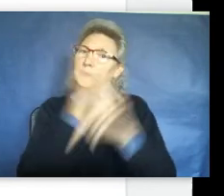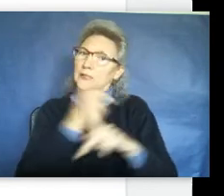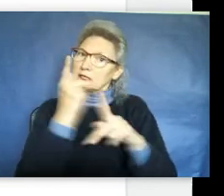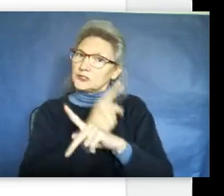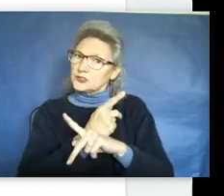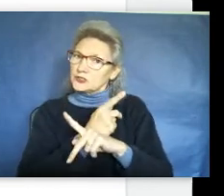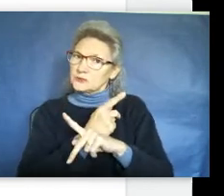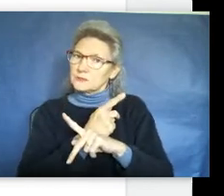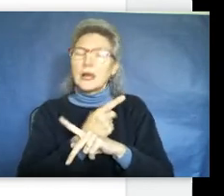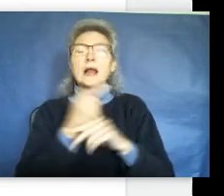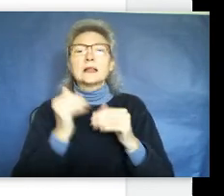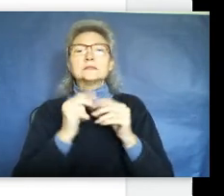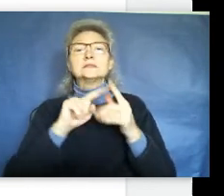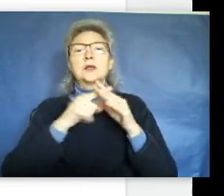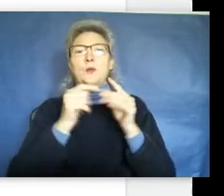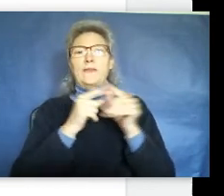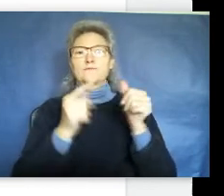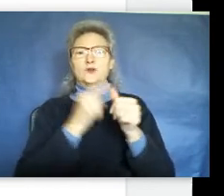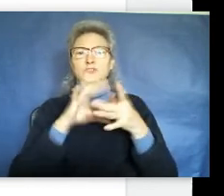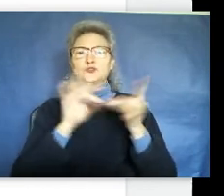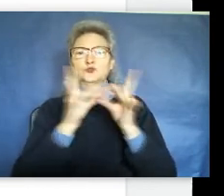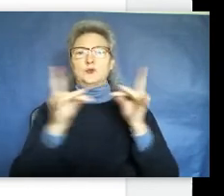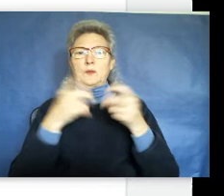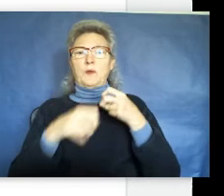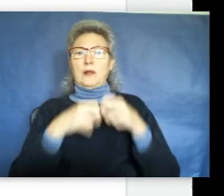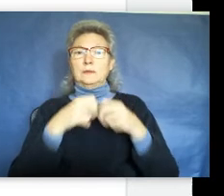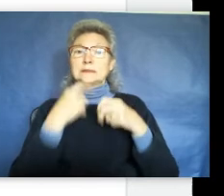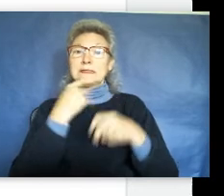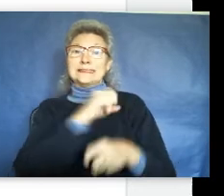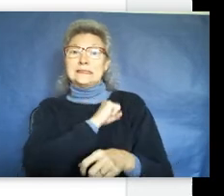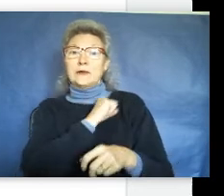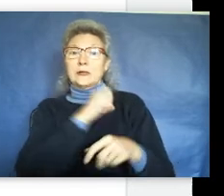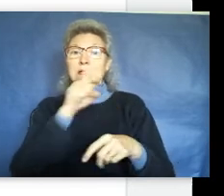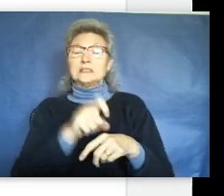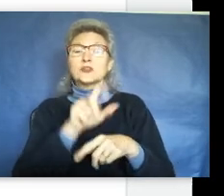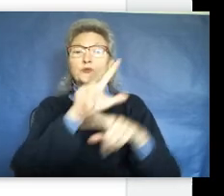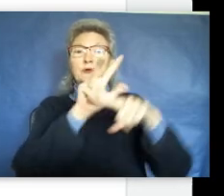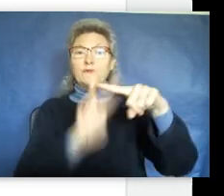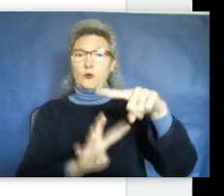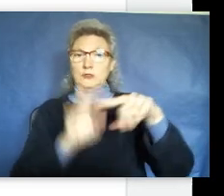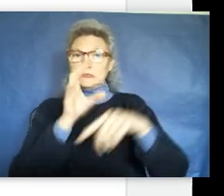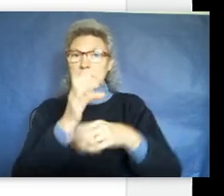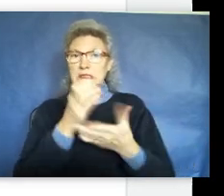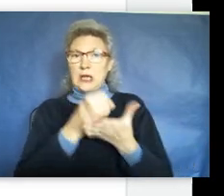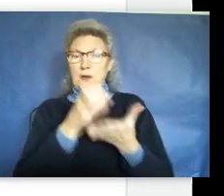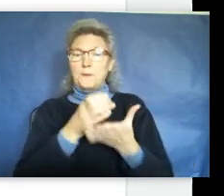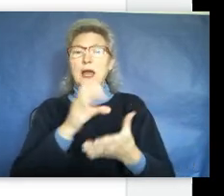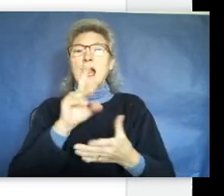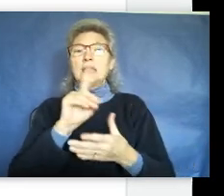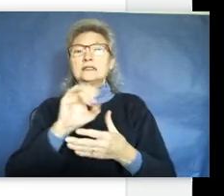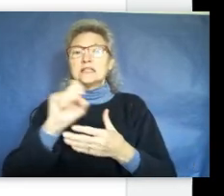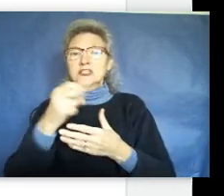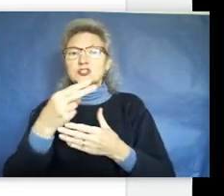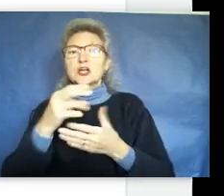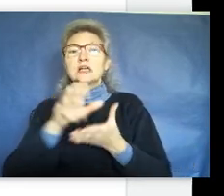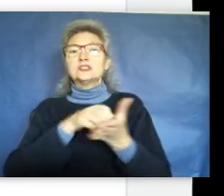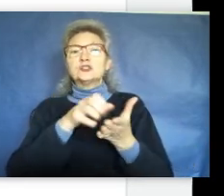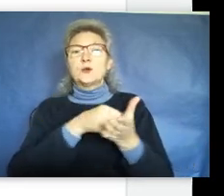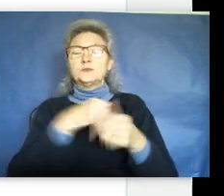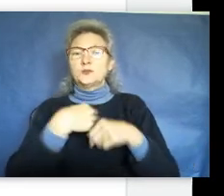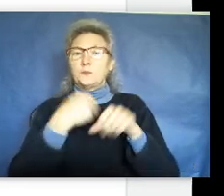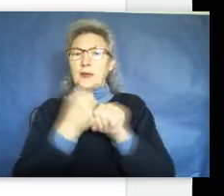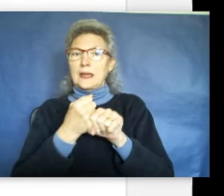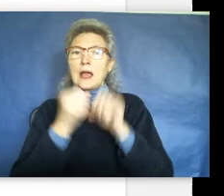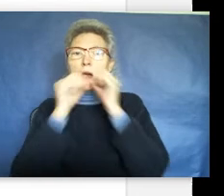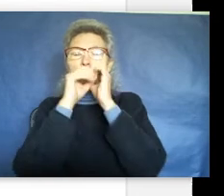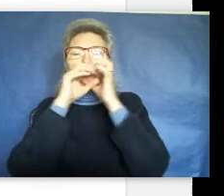multiplication. Let's start with our first word problem here. It says Sarah needs 3/4 cup of dish soap to make homemade bubble